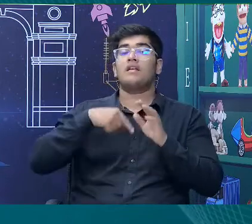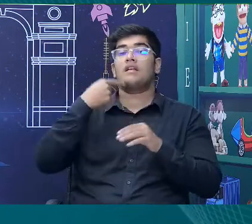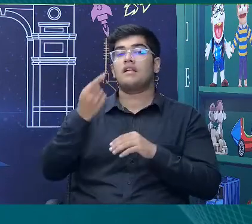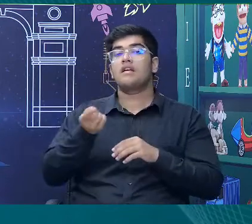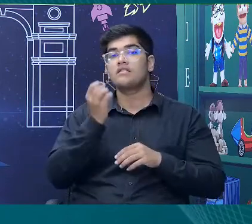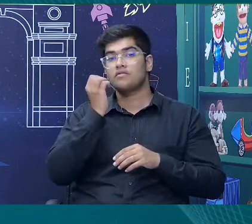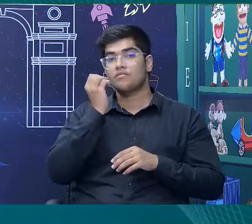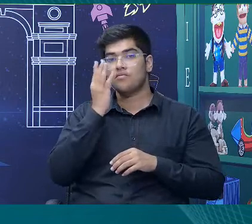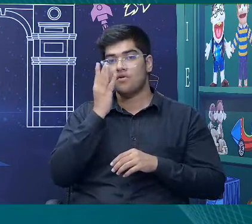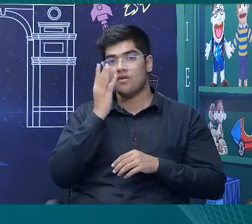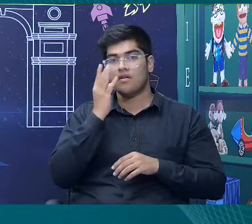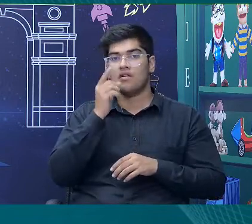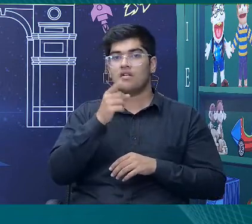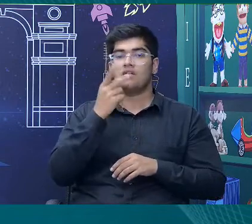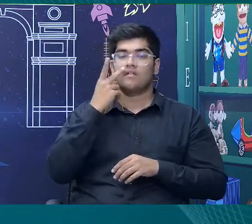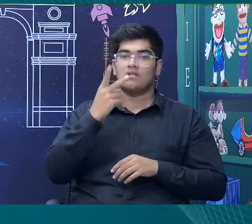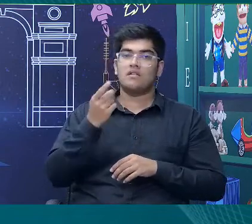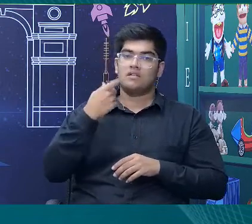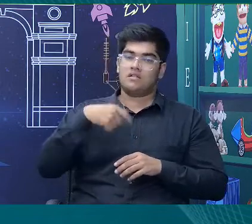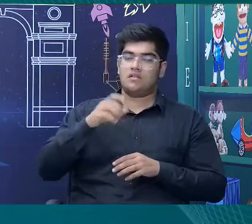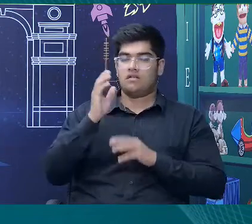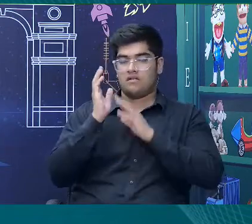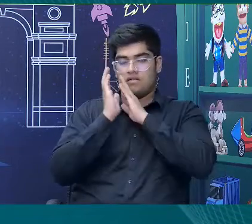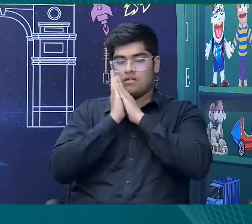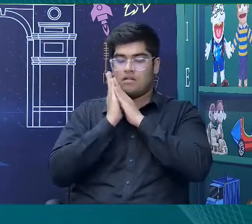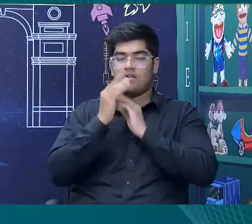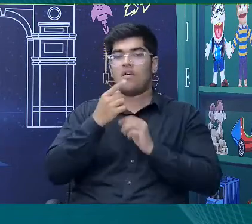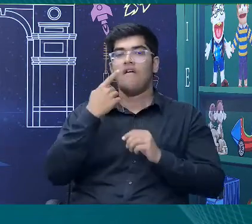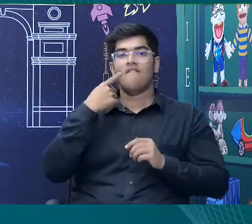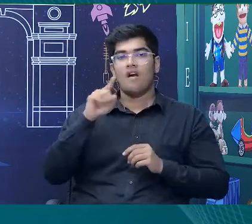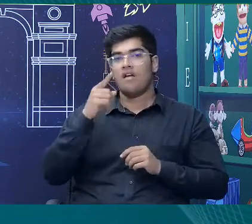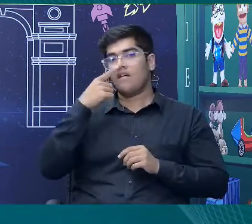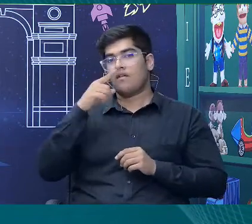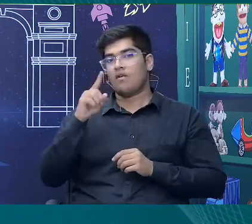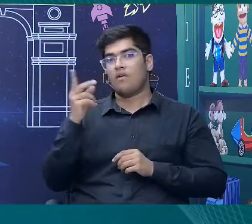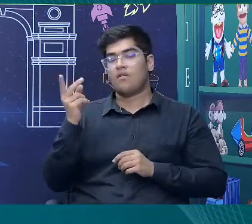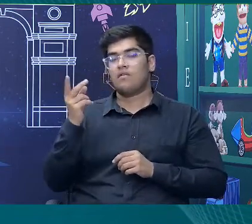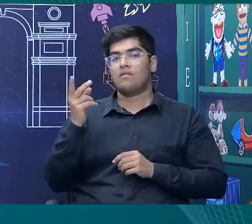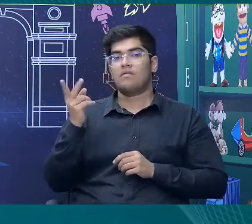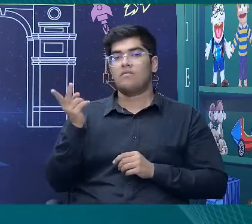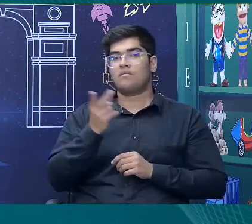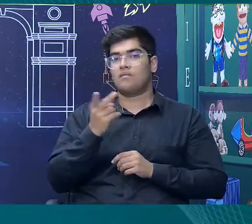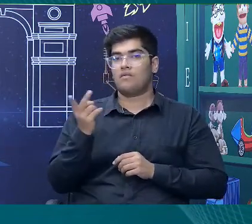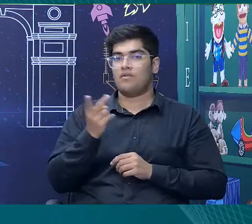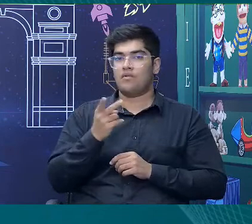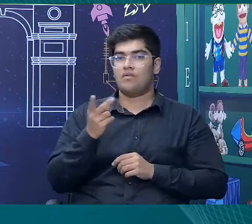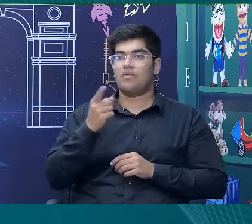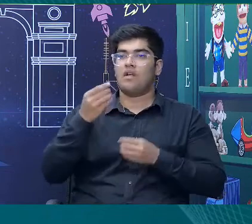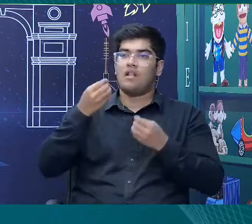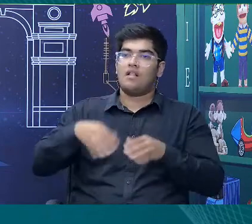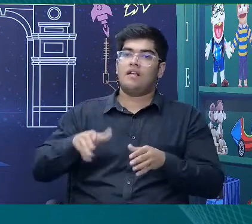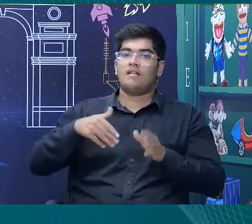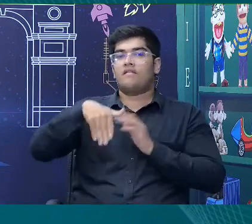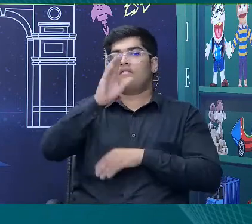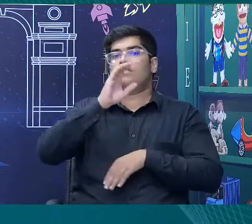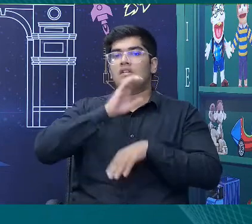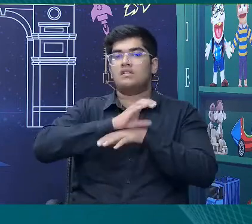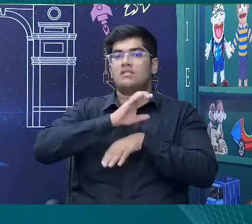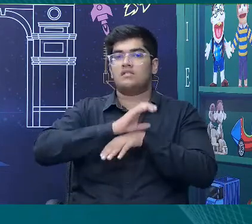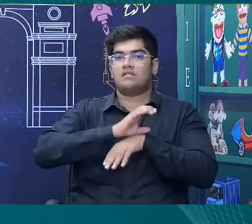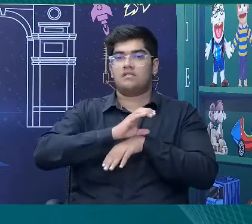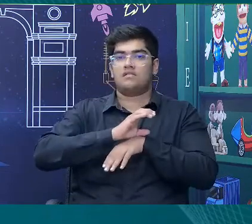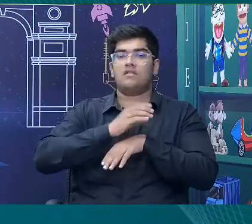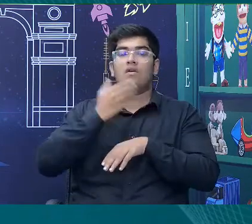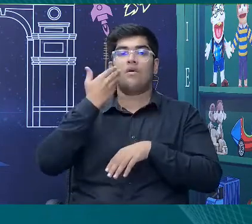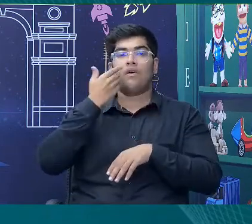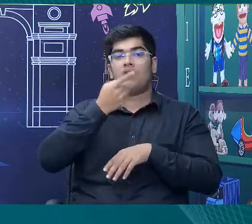morning he's still asleep when the father and the daughter, ironmaster and Edla, they leave for church.